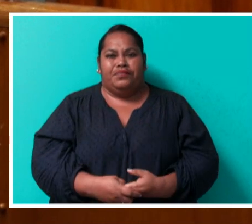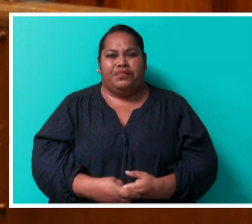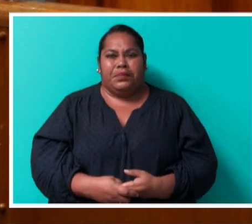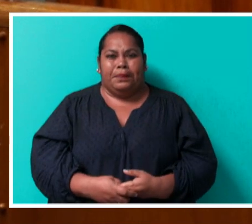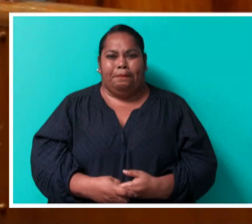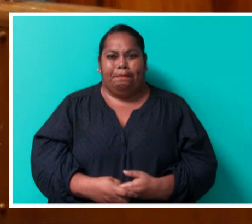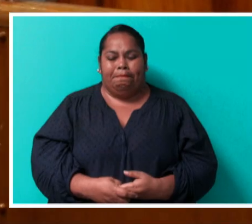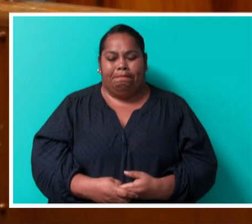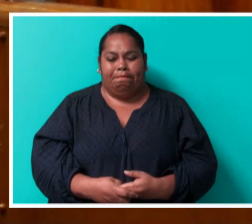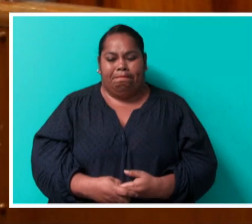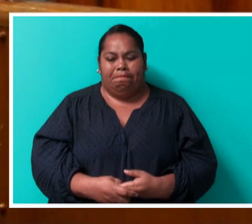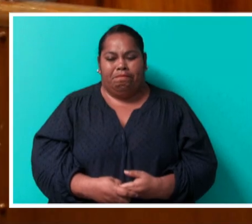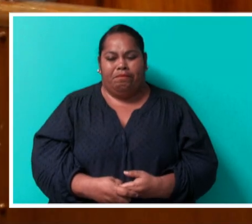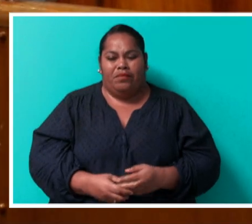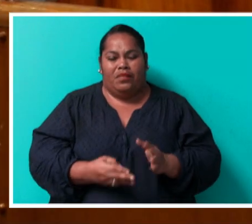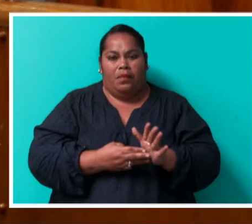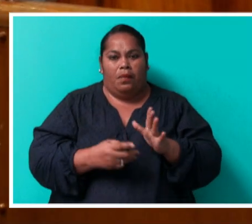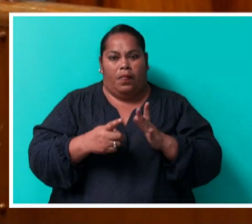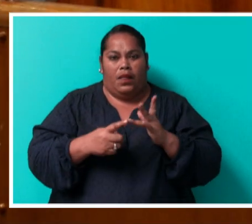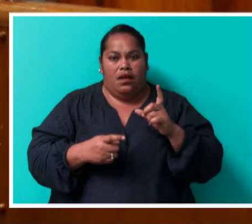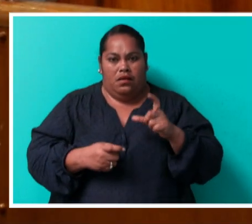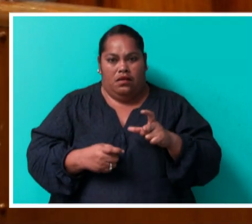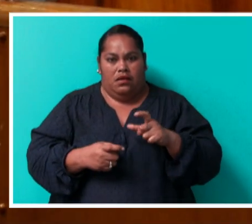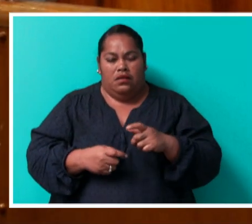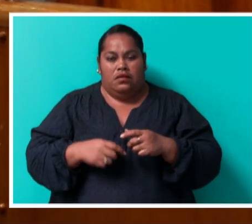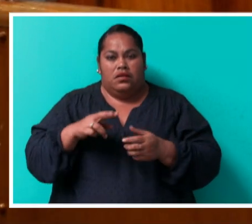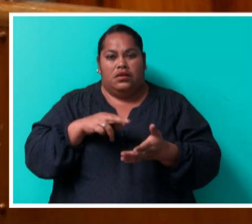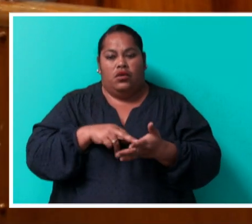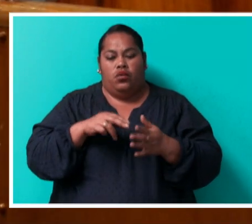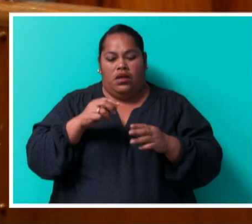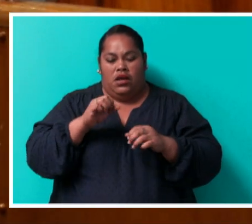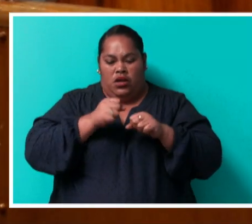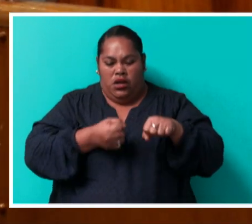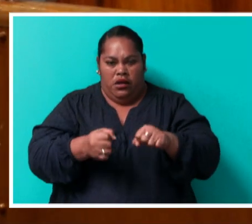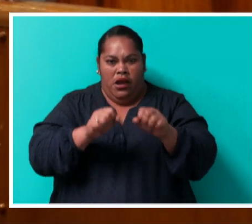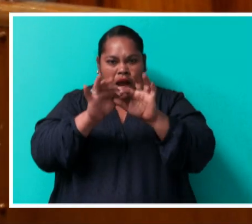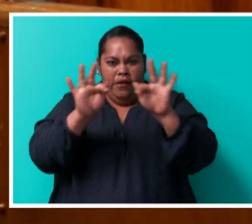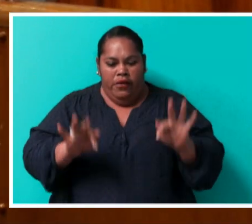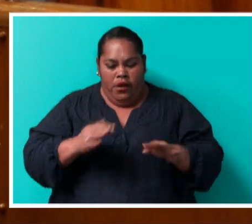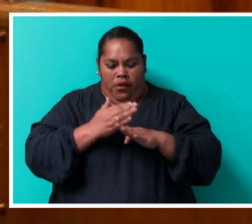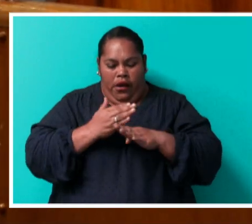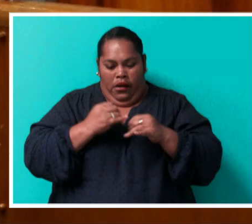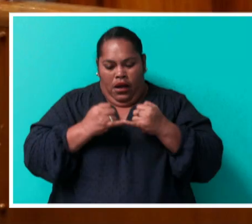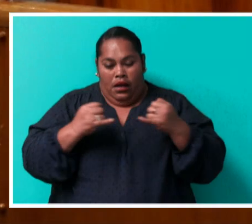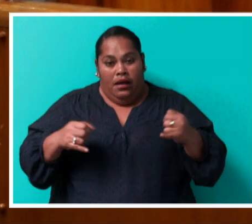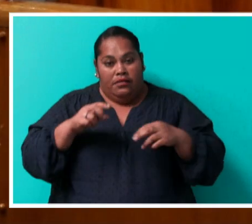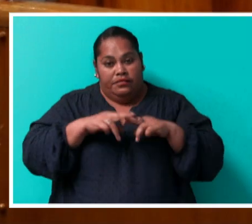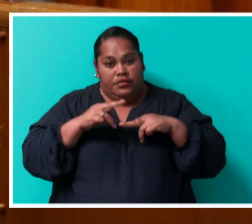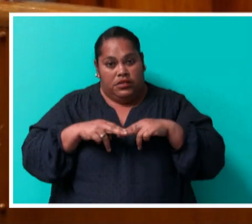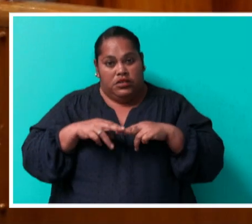The Speaker said the MOC stands as a strategic framework that aligns Fiji's workforce